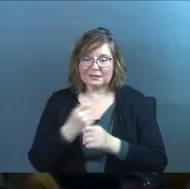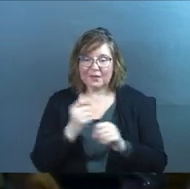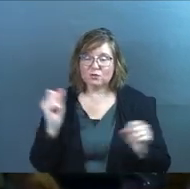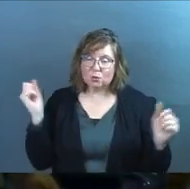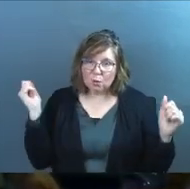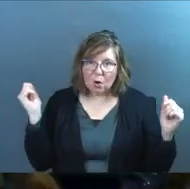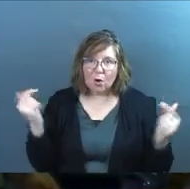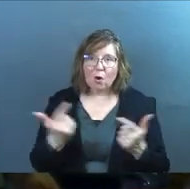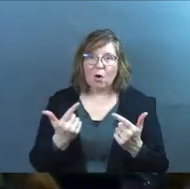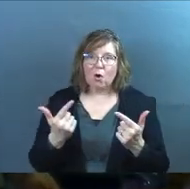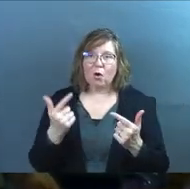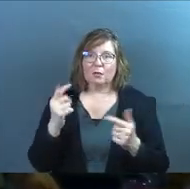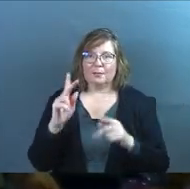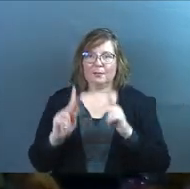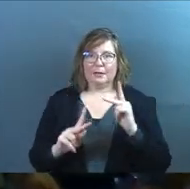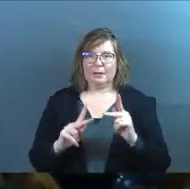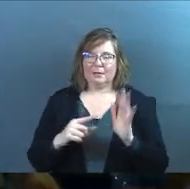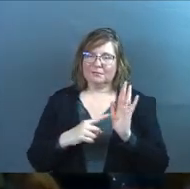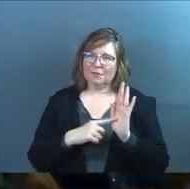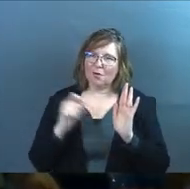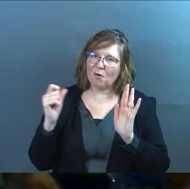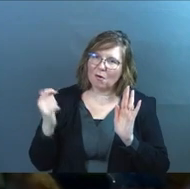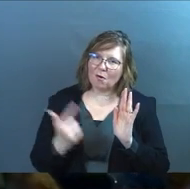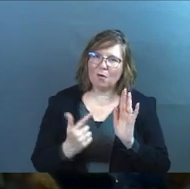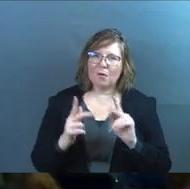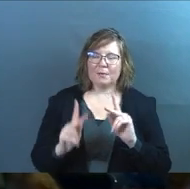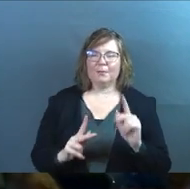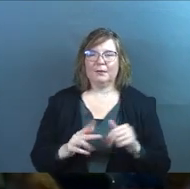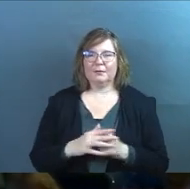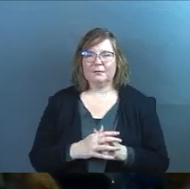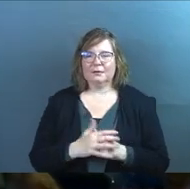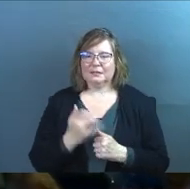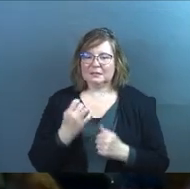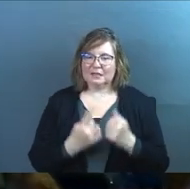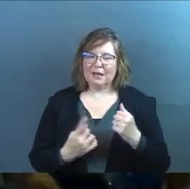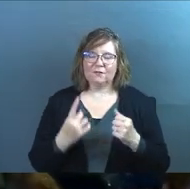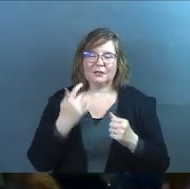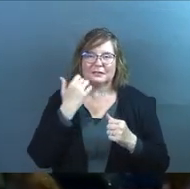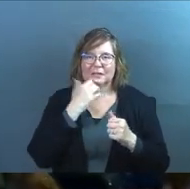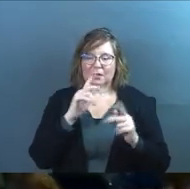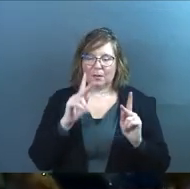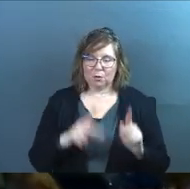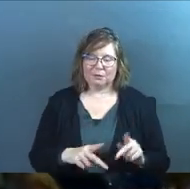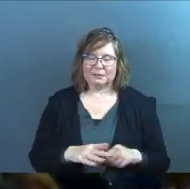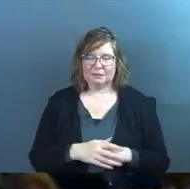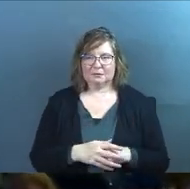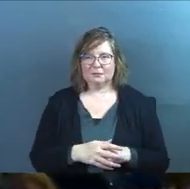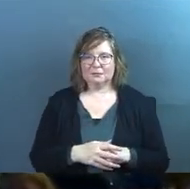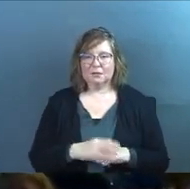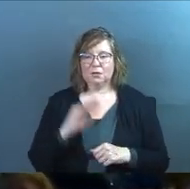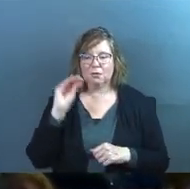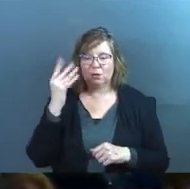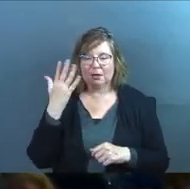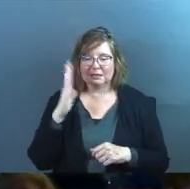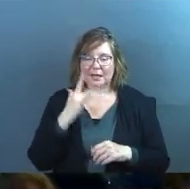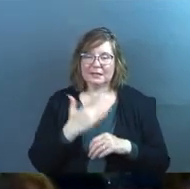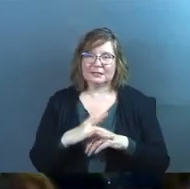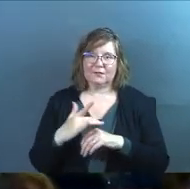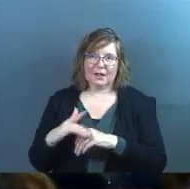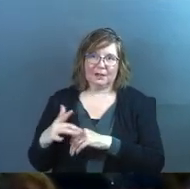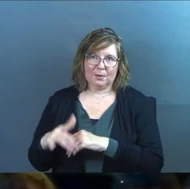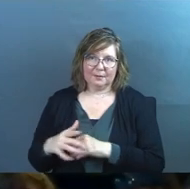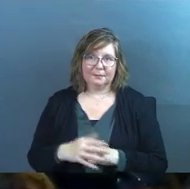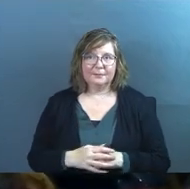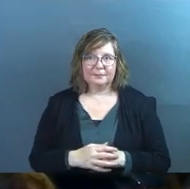Everybody say all people. All. To all people. To every single person, the grace of God is available.